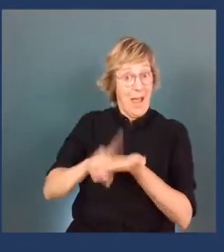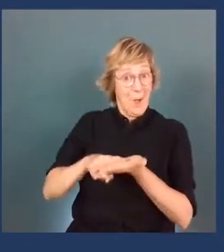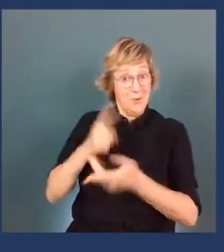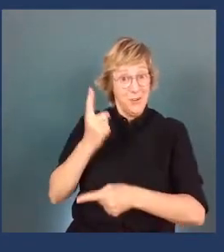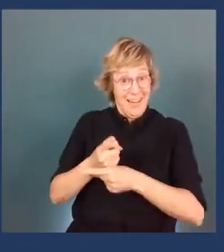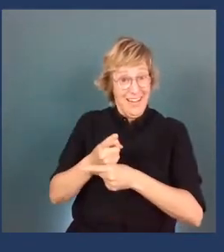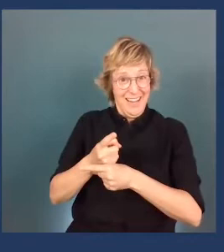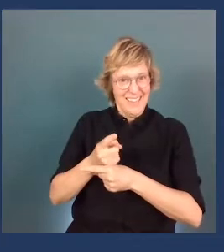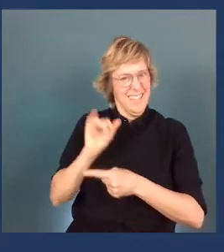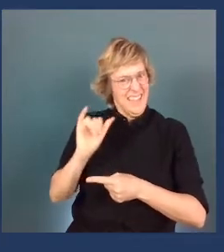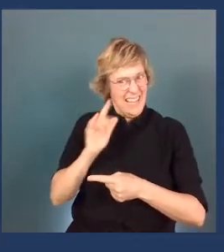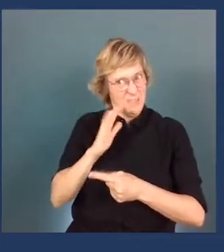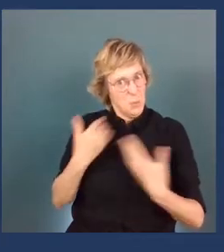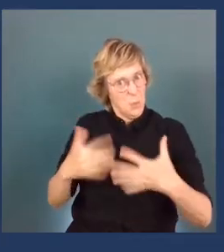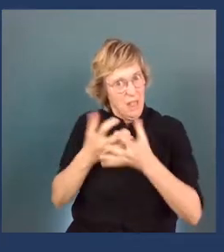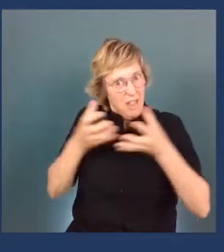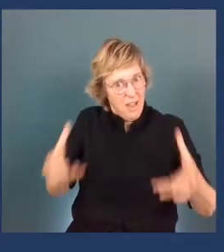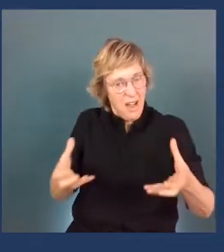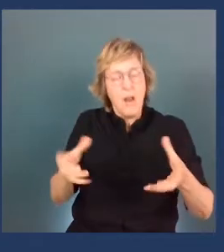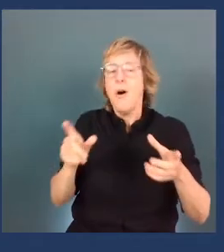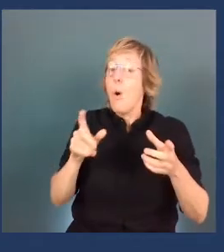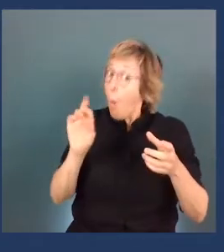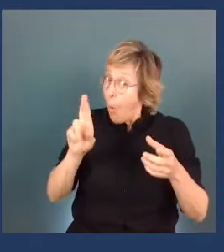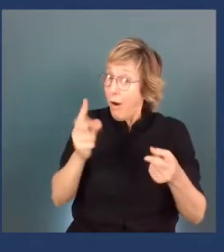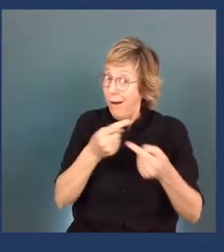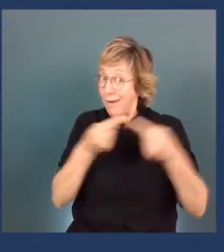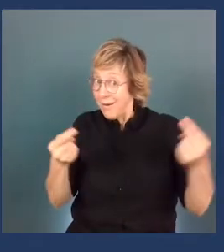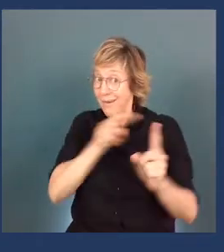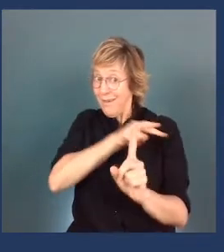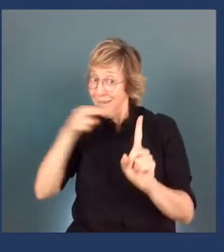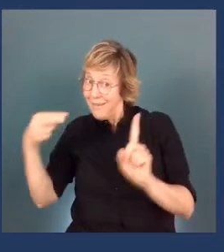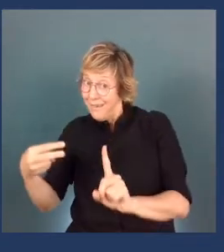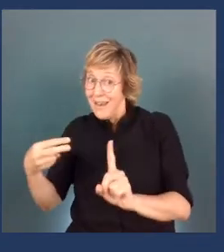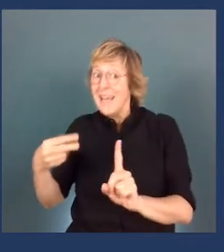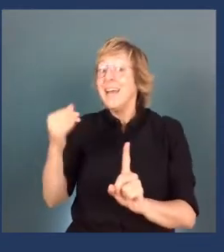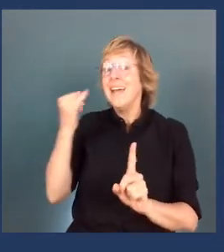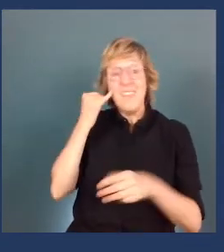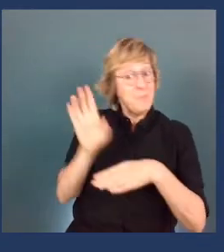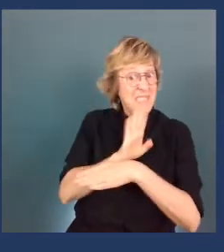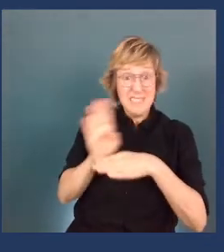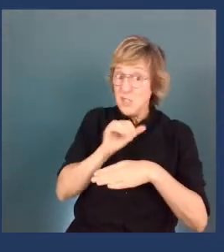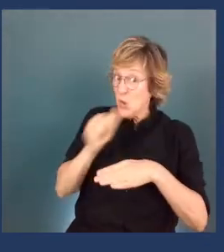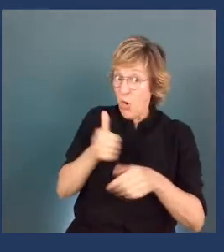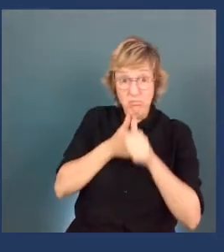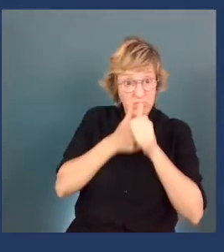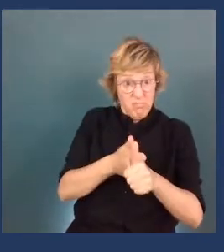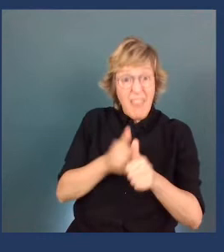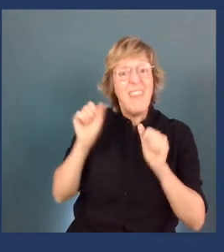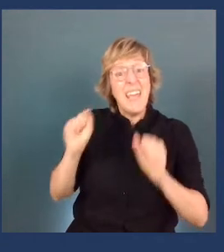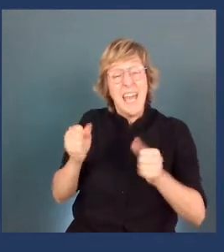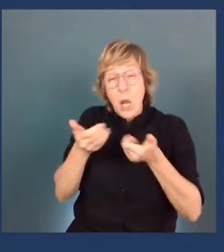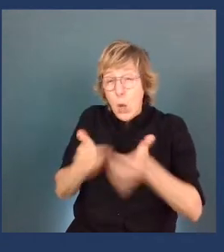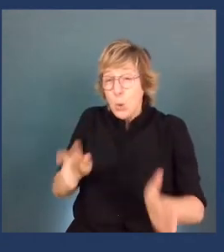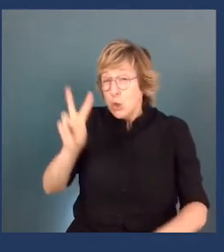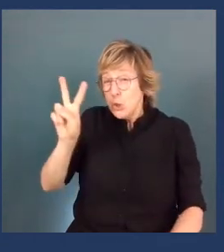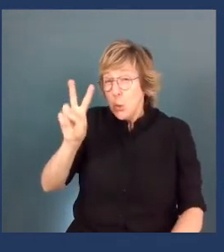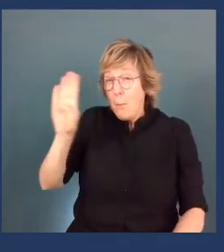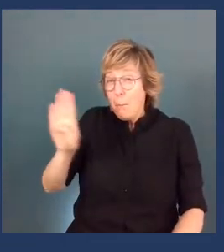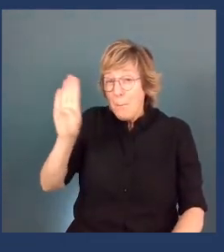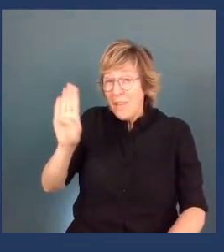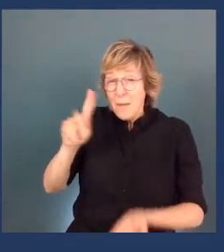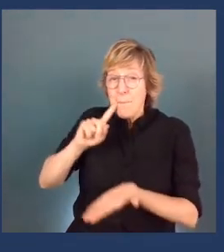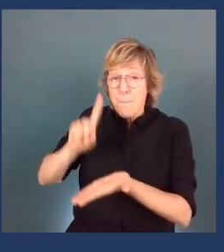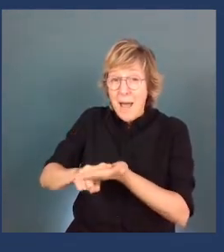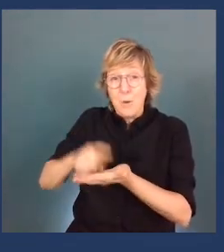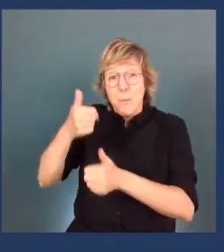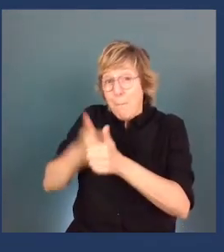very significant. Another way to look at that is that businesses stand to lose £2 billion per month by